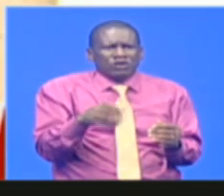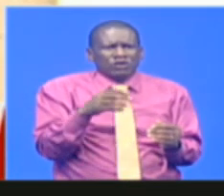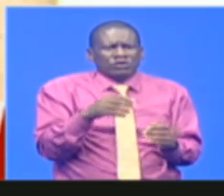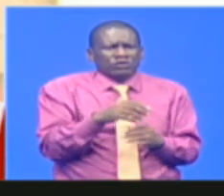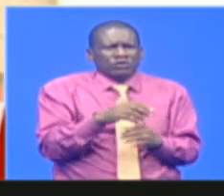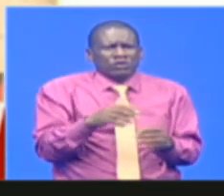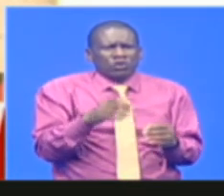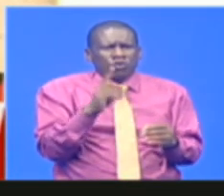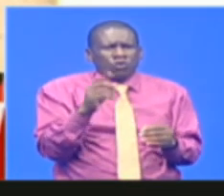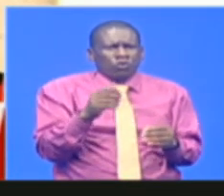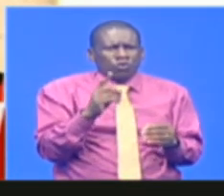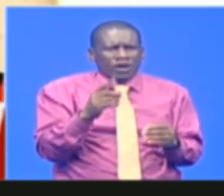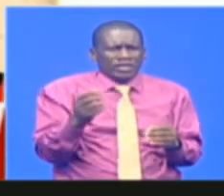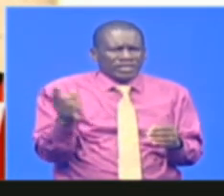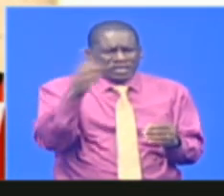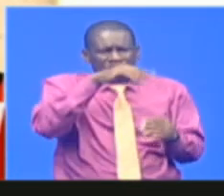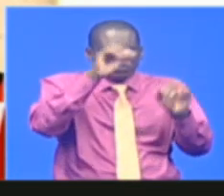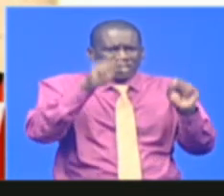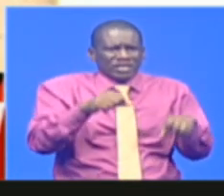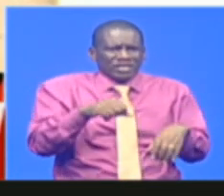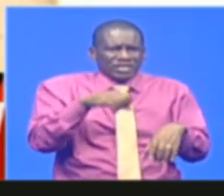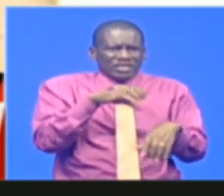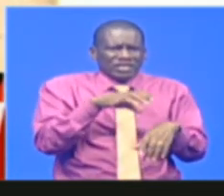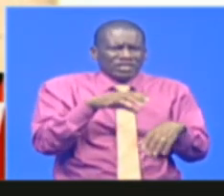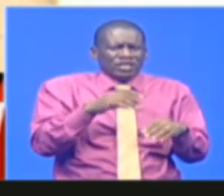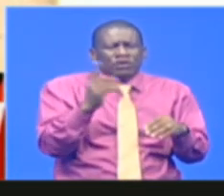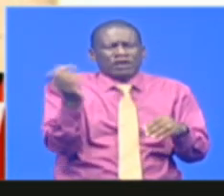In a month, I end up with 10K.